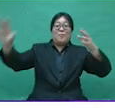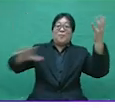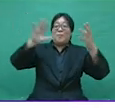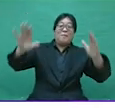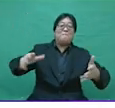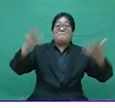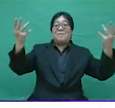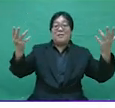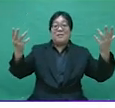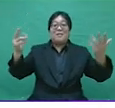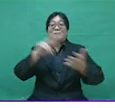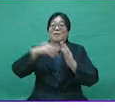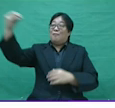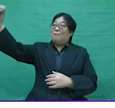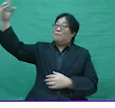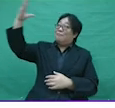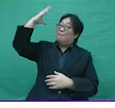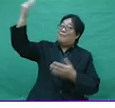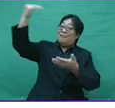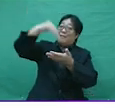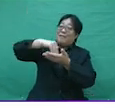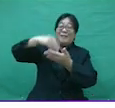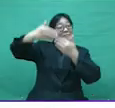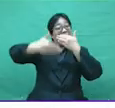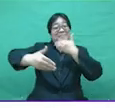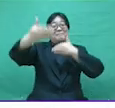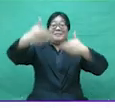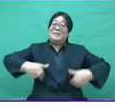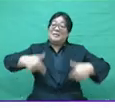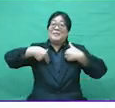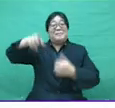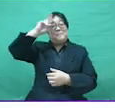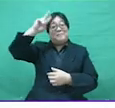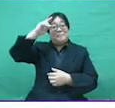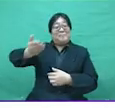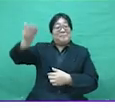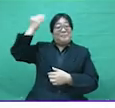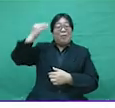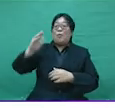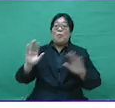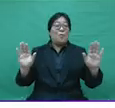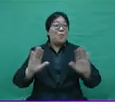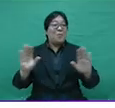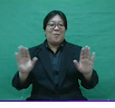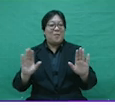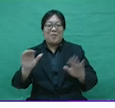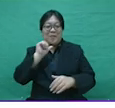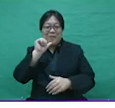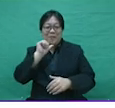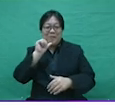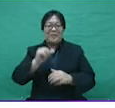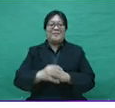when it's over, the sun is going to shine again, and we go on in the same way as before. No, we will